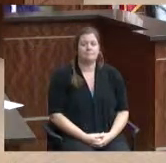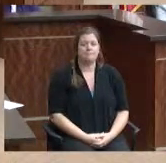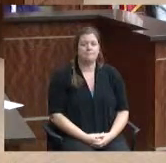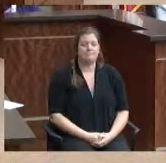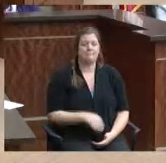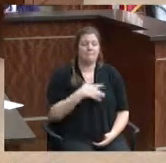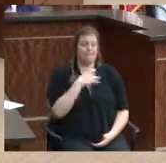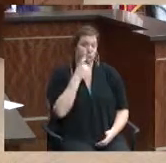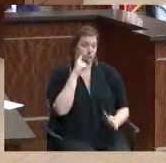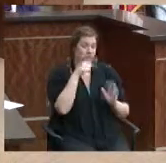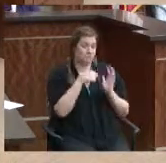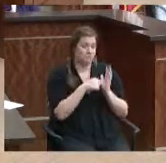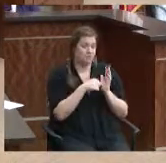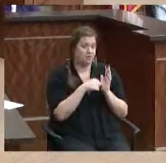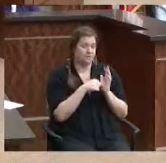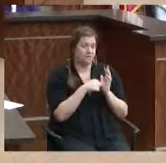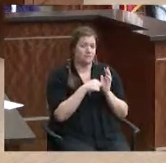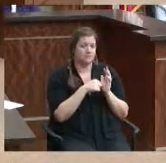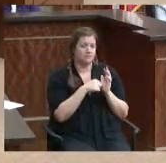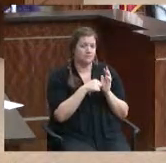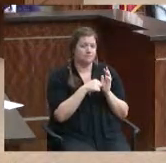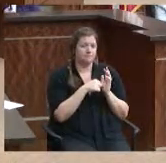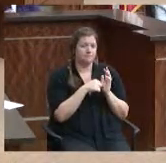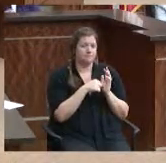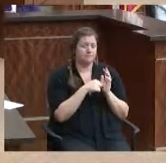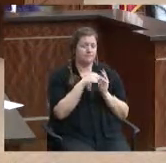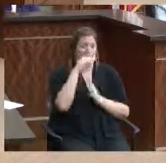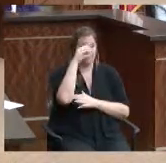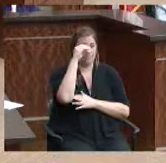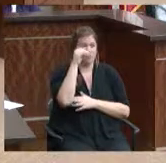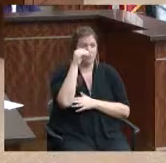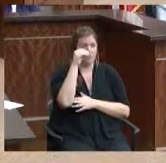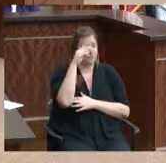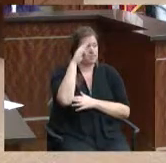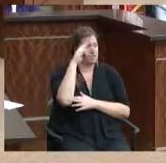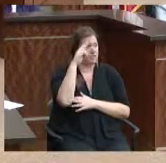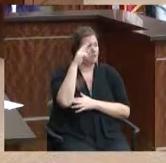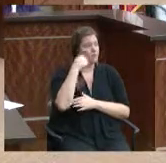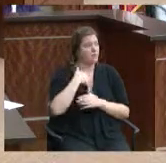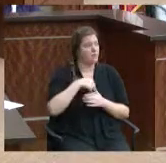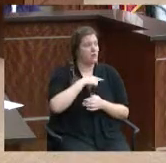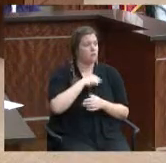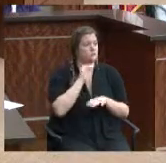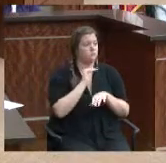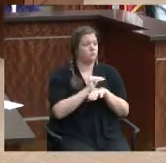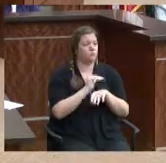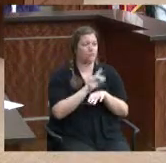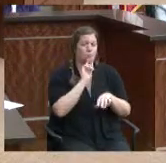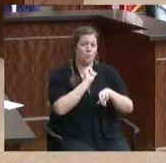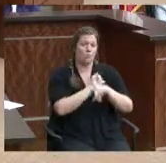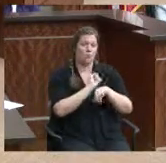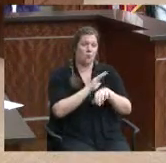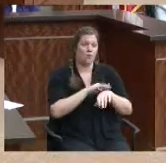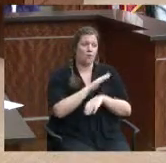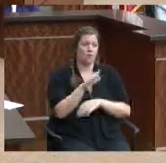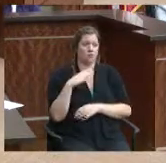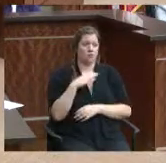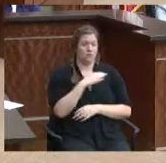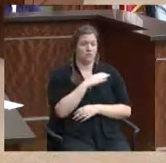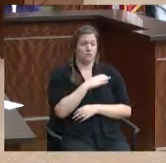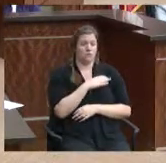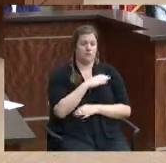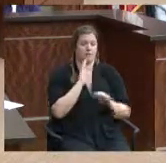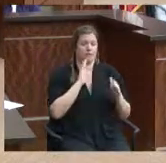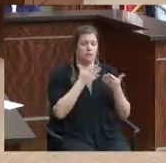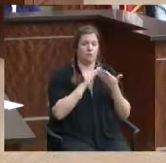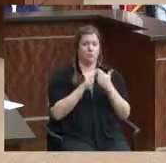I'd like to recognize Boy Scouts with us tonight that are working on their citizenship and